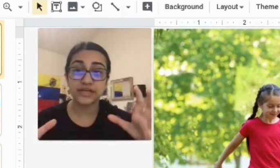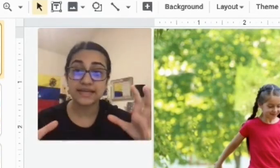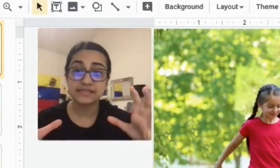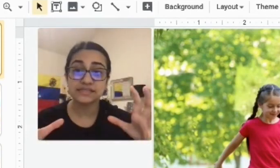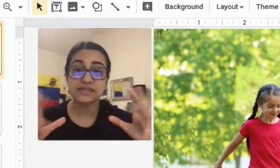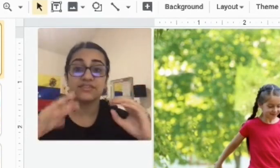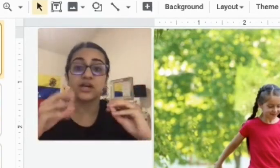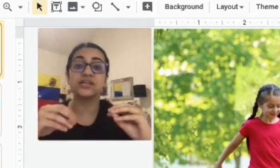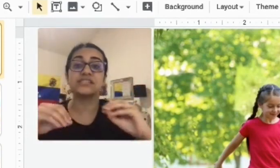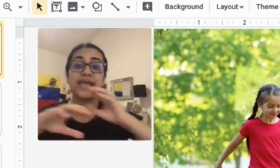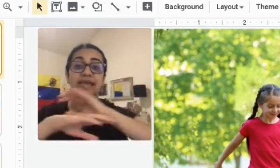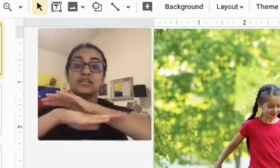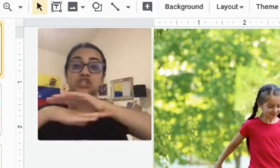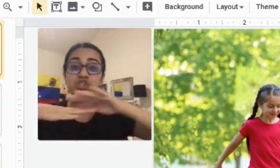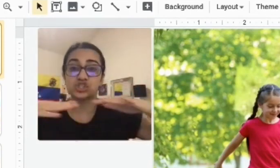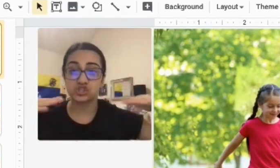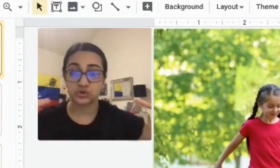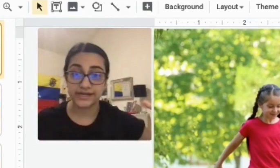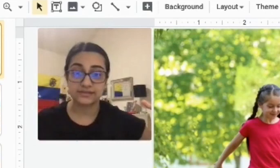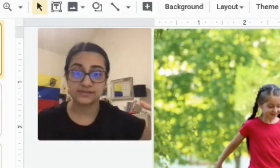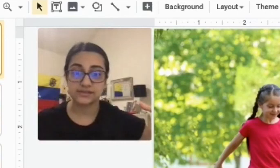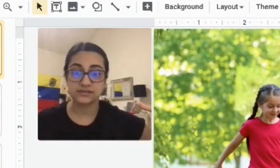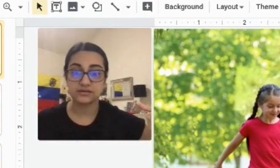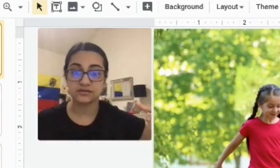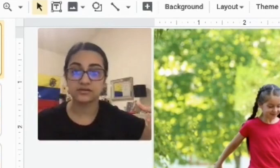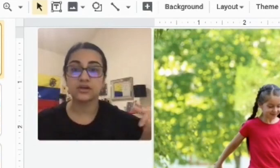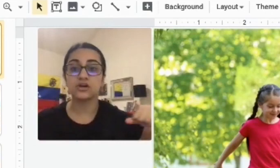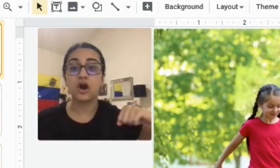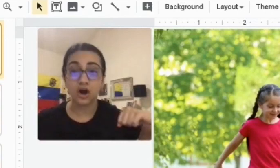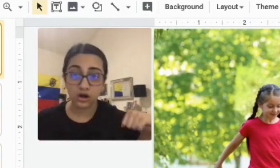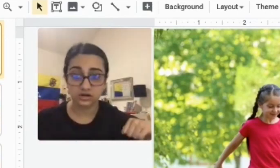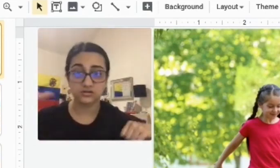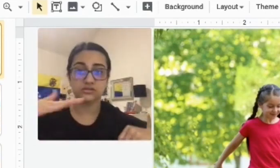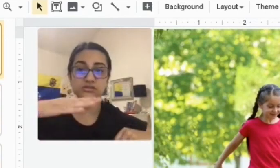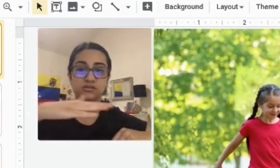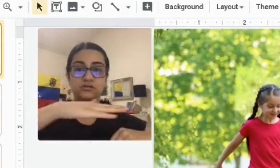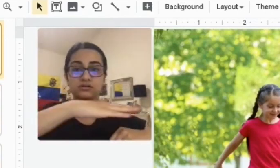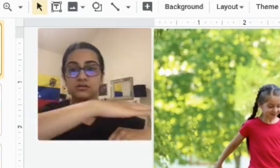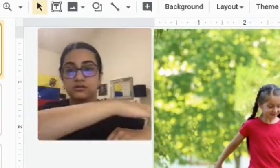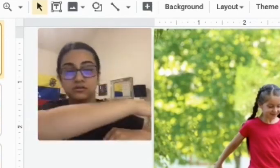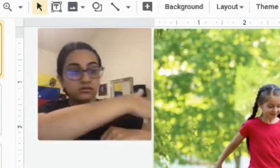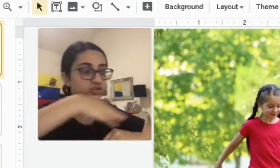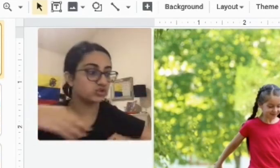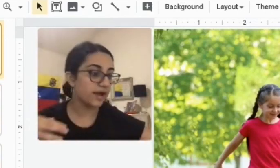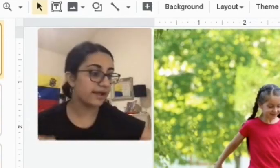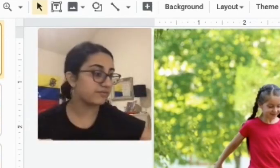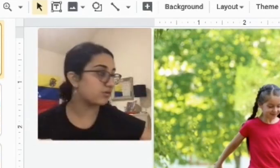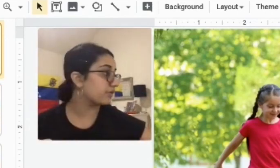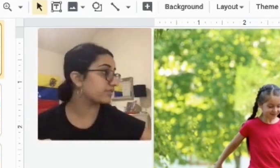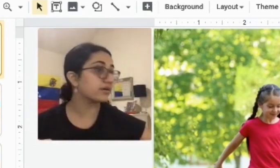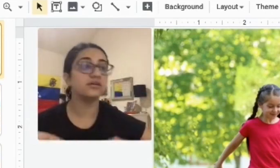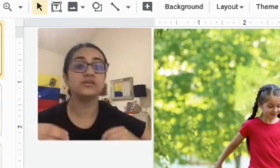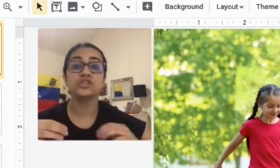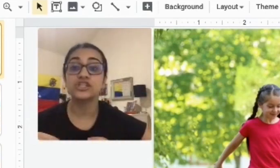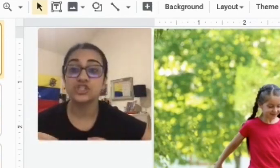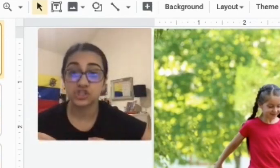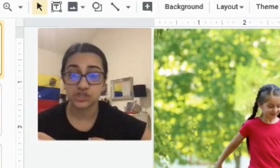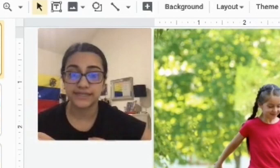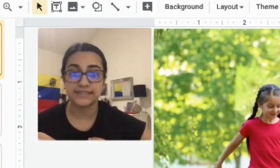the trees, there is a street. Cars drive on